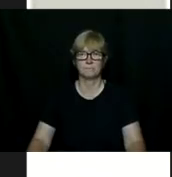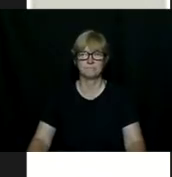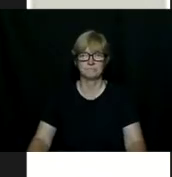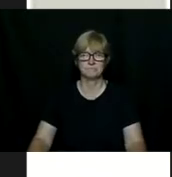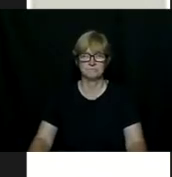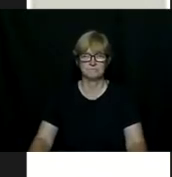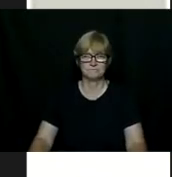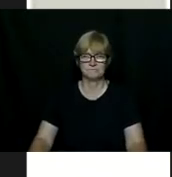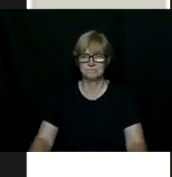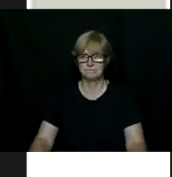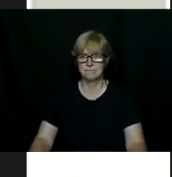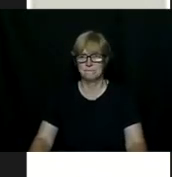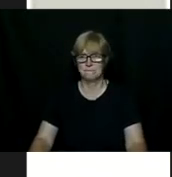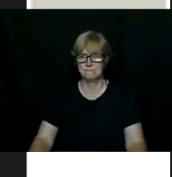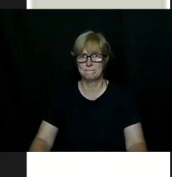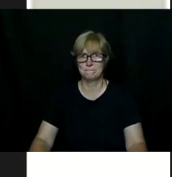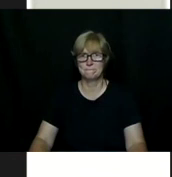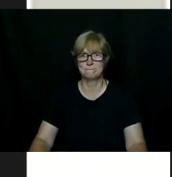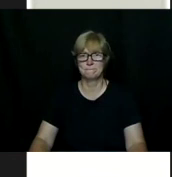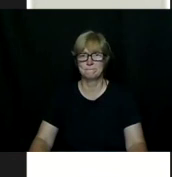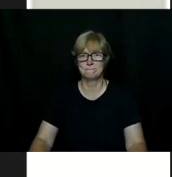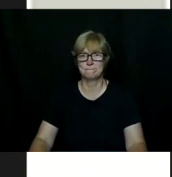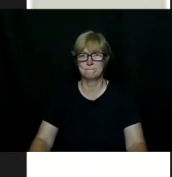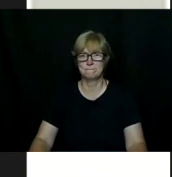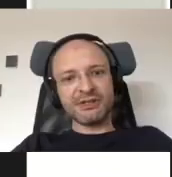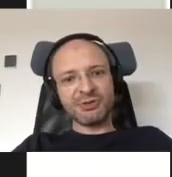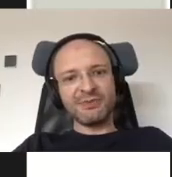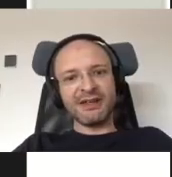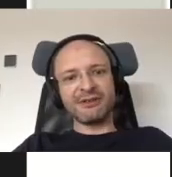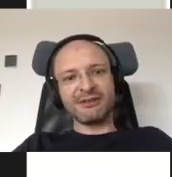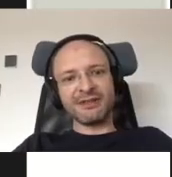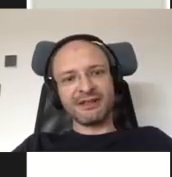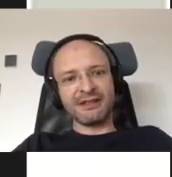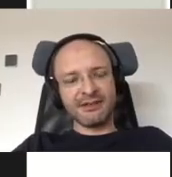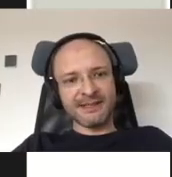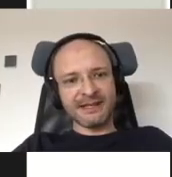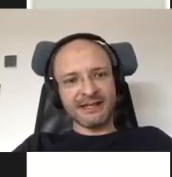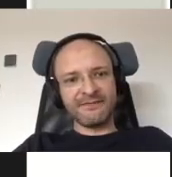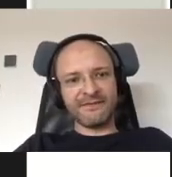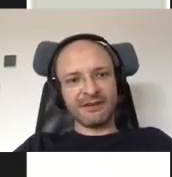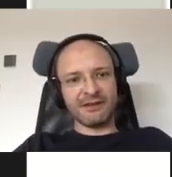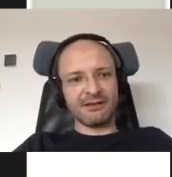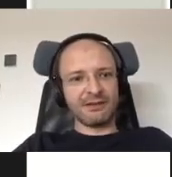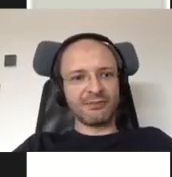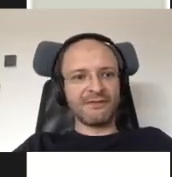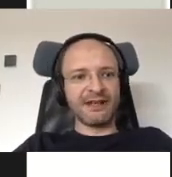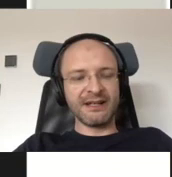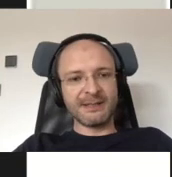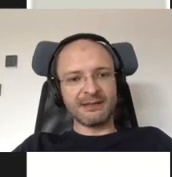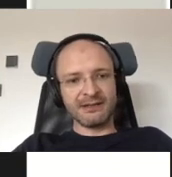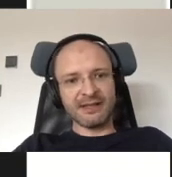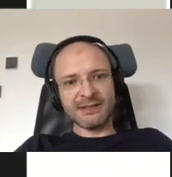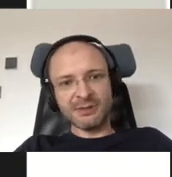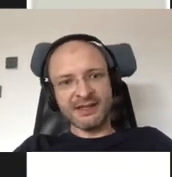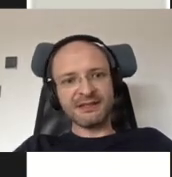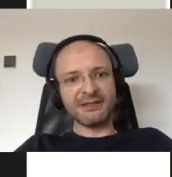then we tested like over 1,000 participants, and this data should be around in the OSF